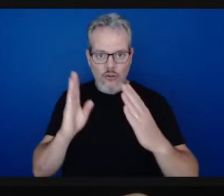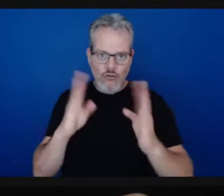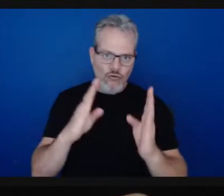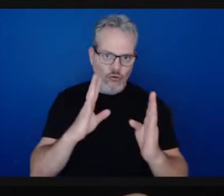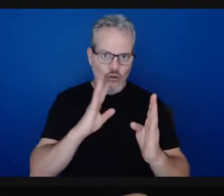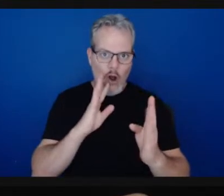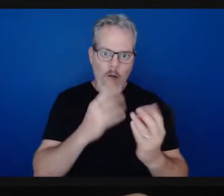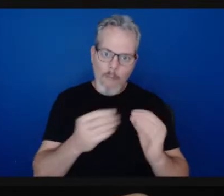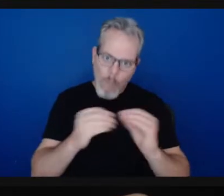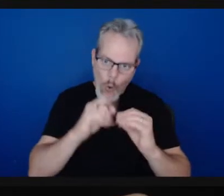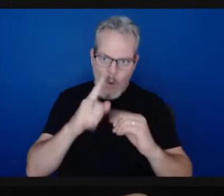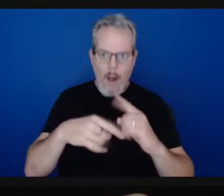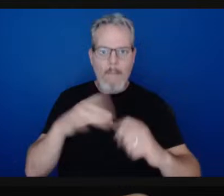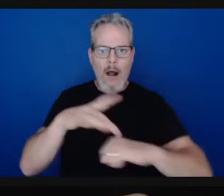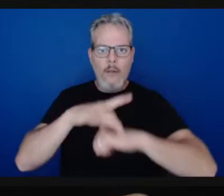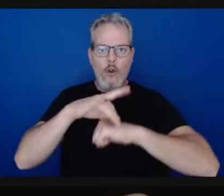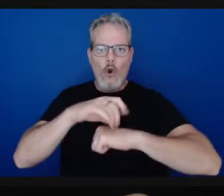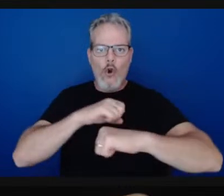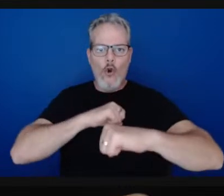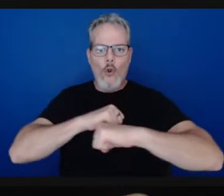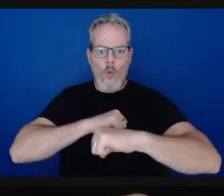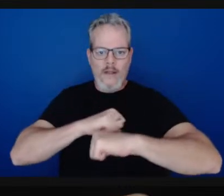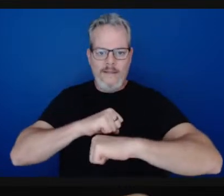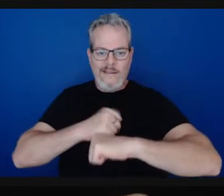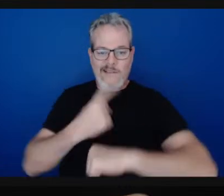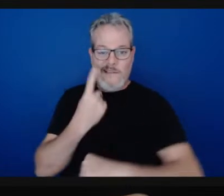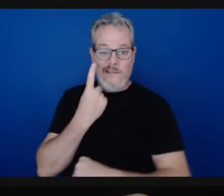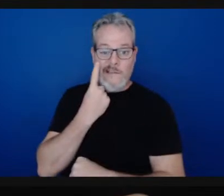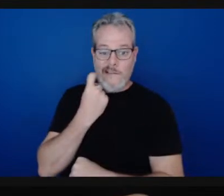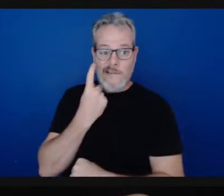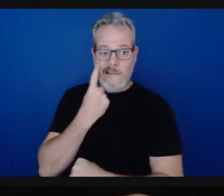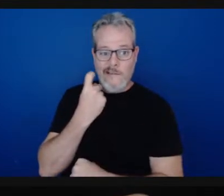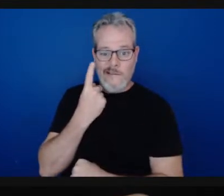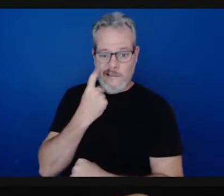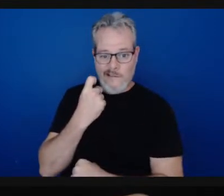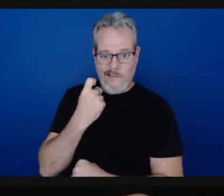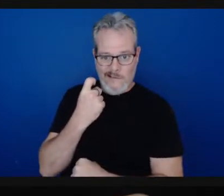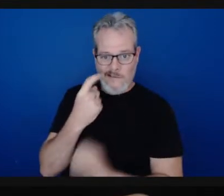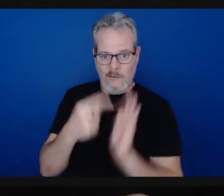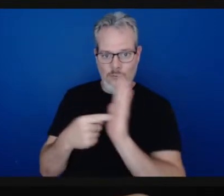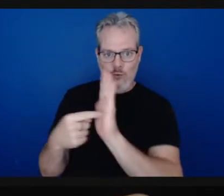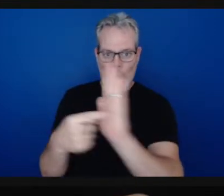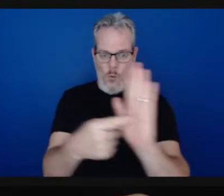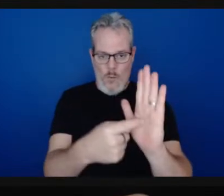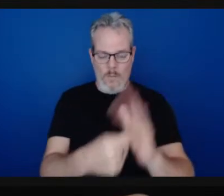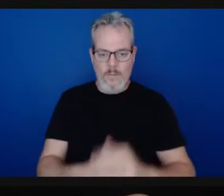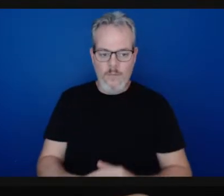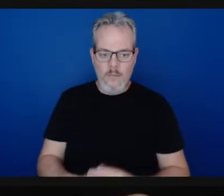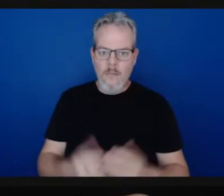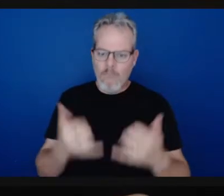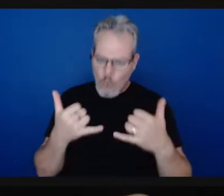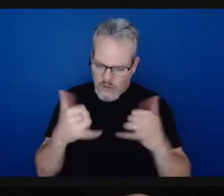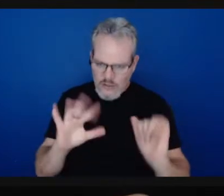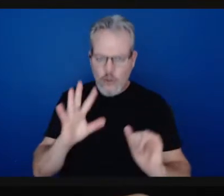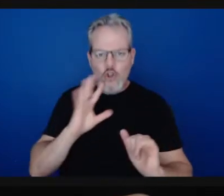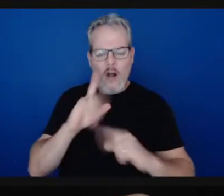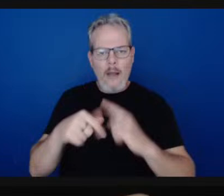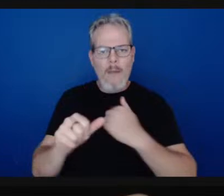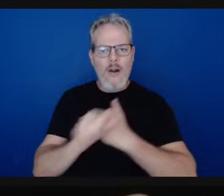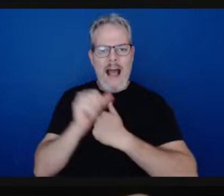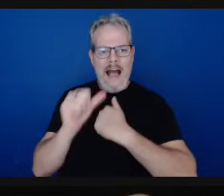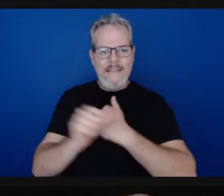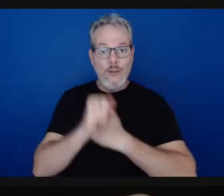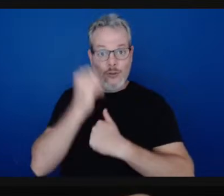here into the earthquakes. Right? So we're going to go into our recent earthquakes. I'll put that on the screen here, but we're still talking hazards. Because